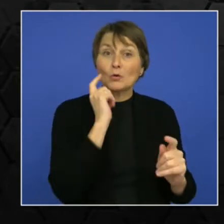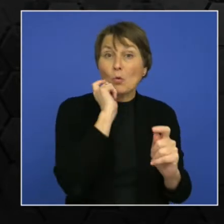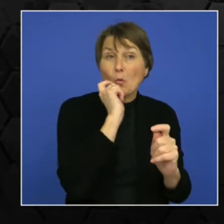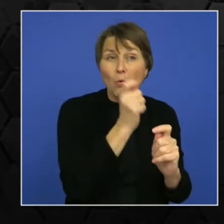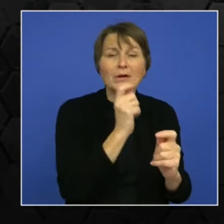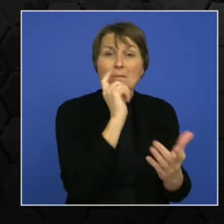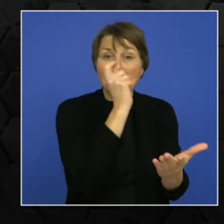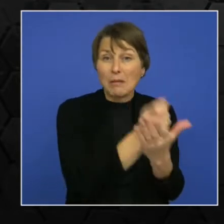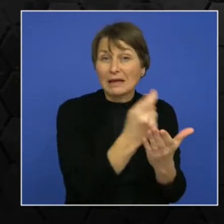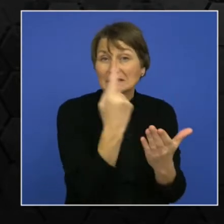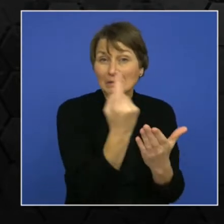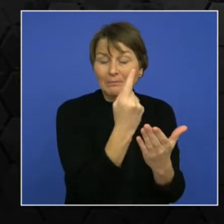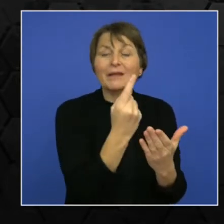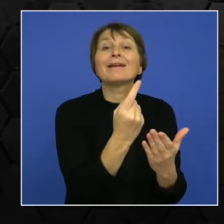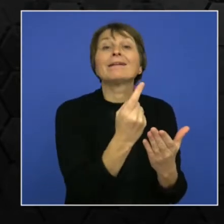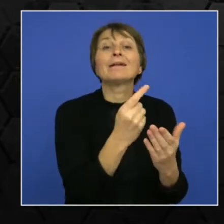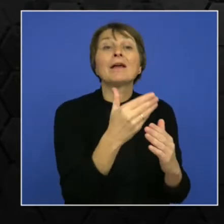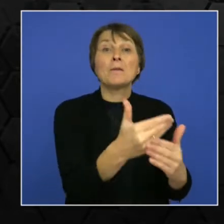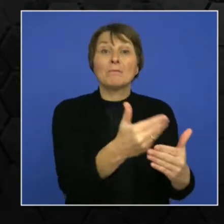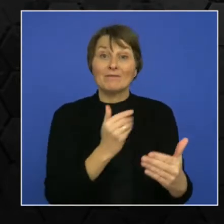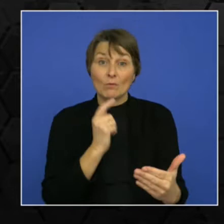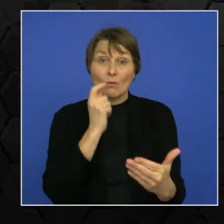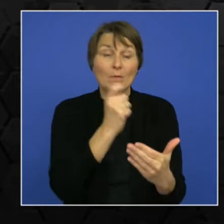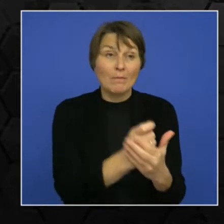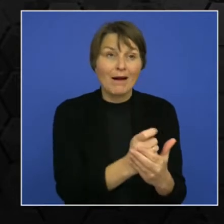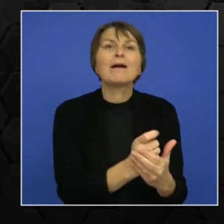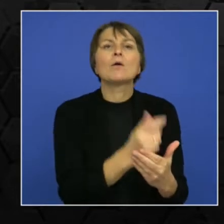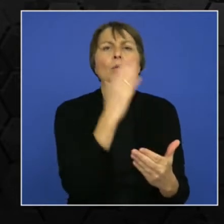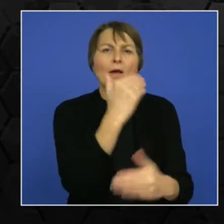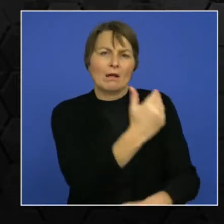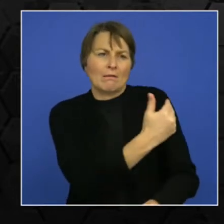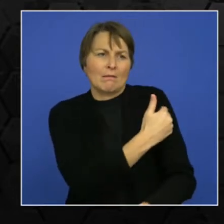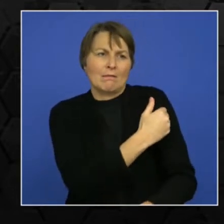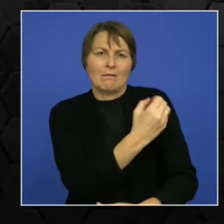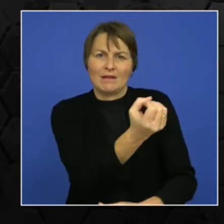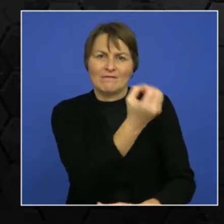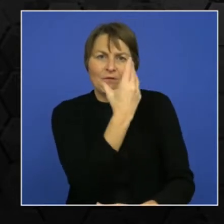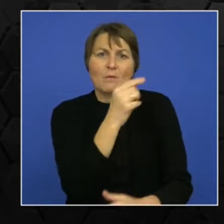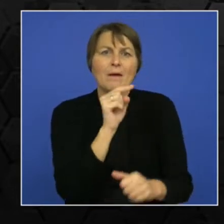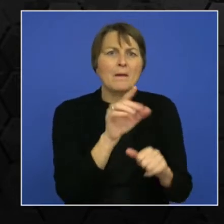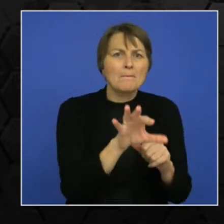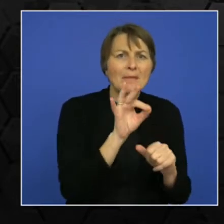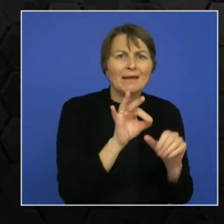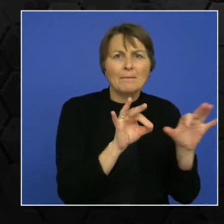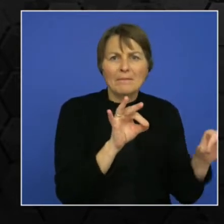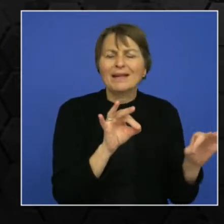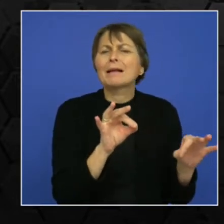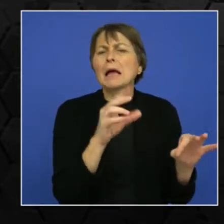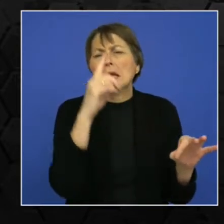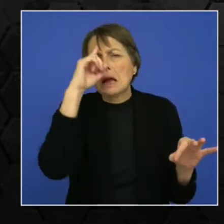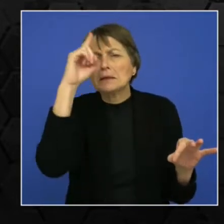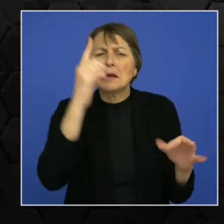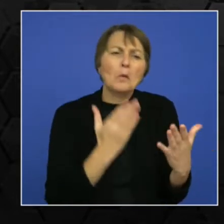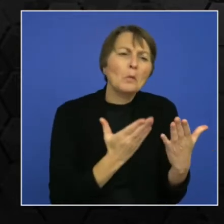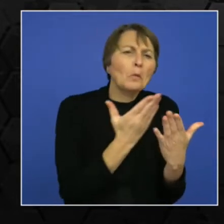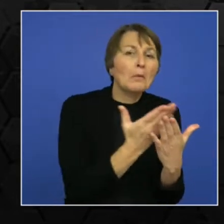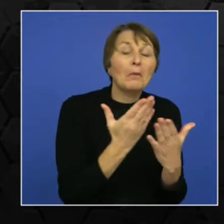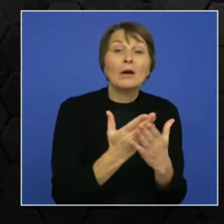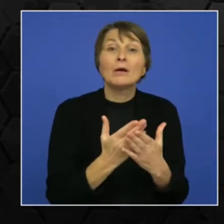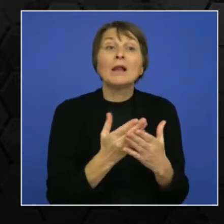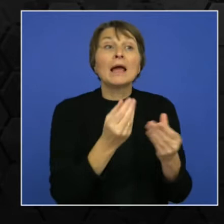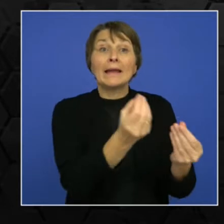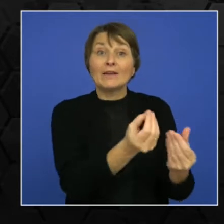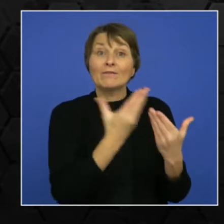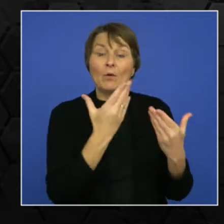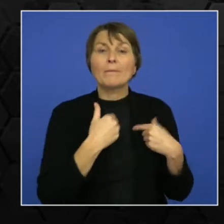show all the all the located ones which are nearby. So which is like recommendations. So we can choose it or not. Like it is up to